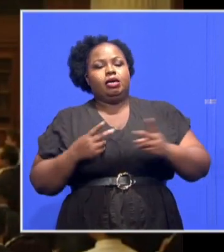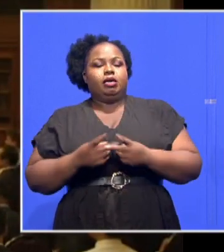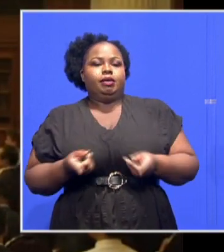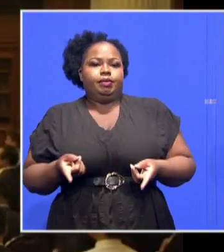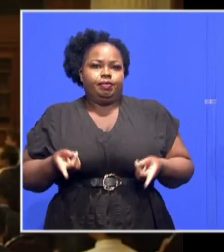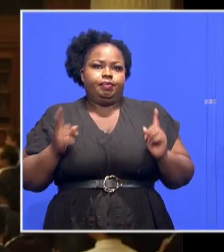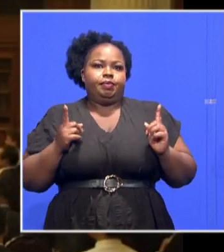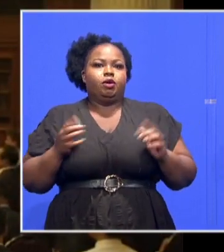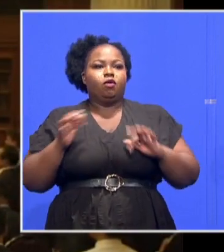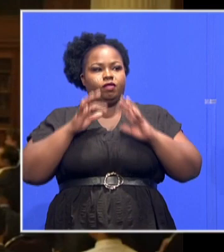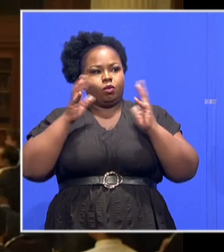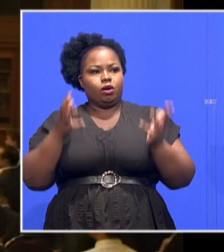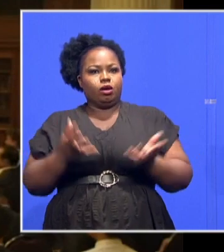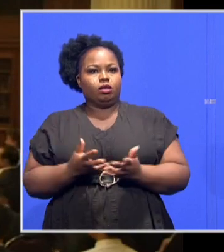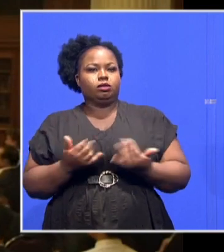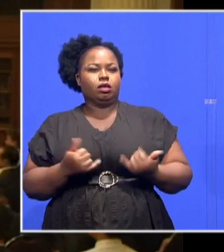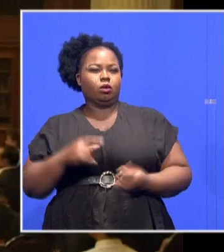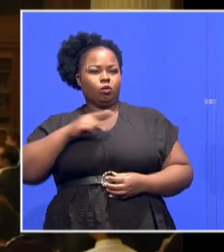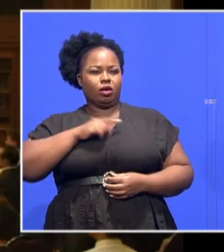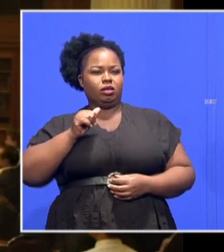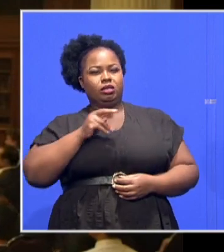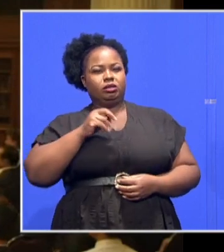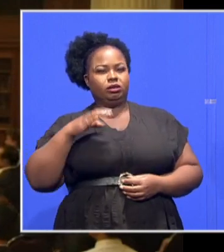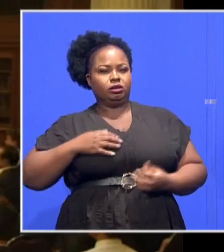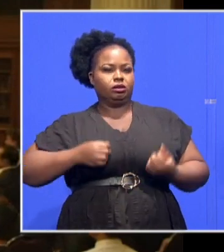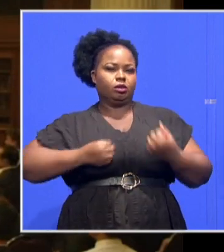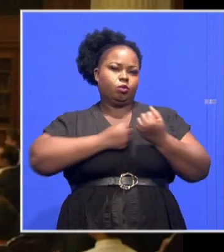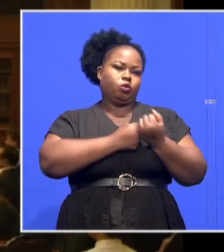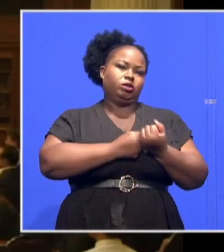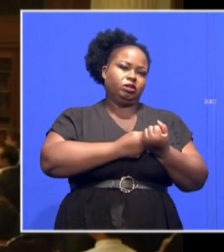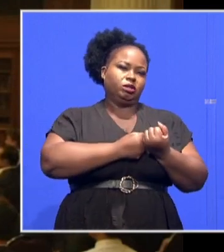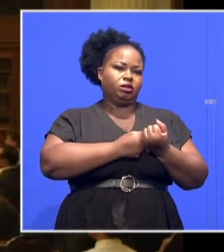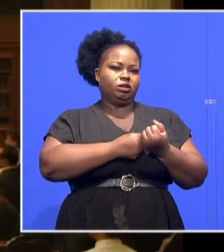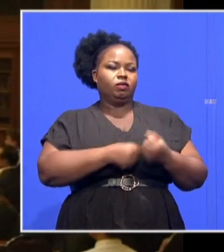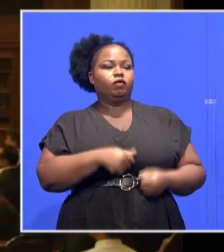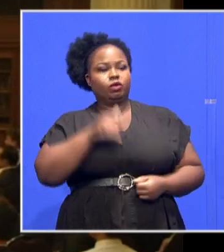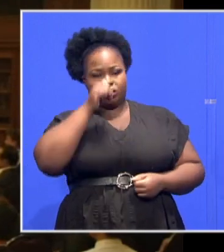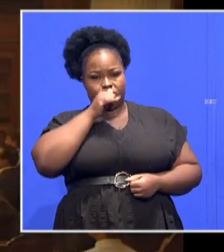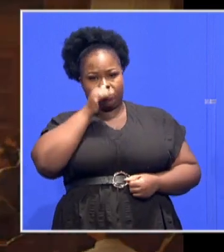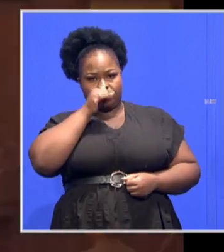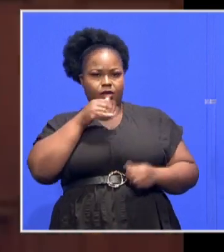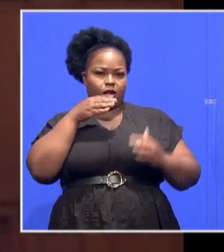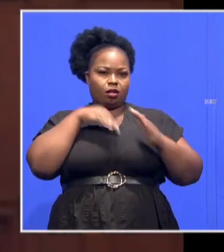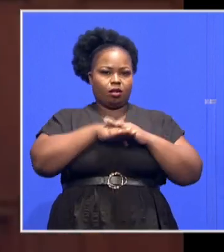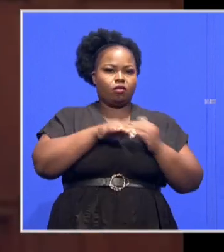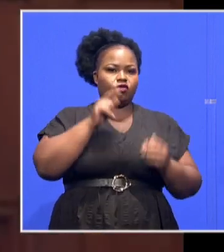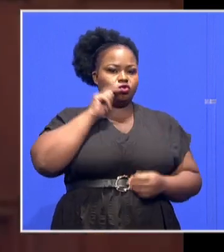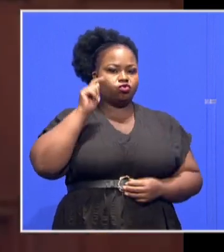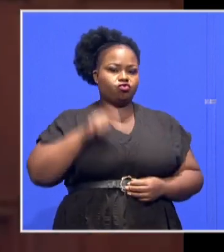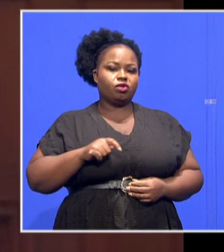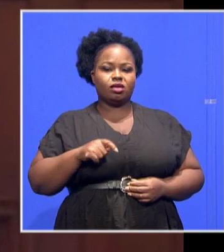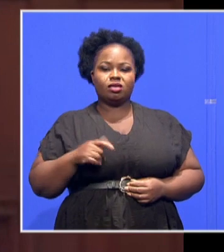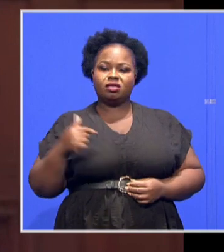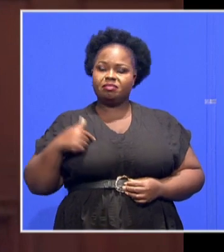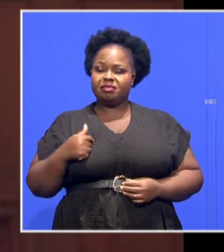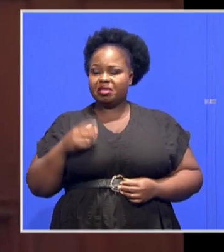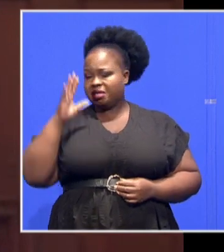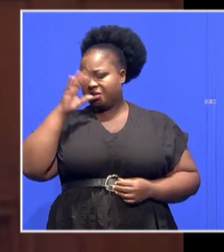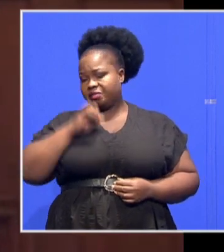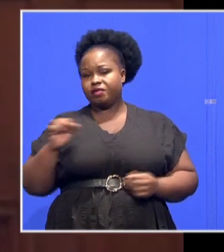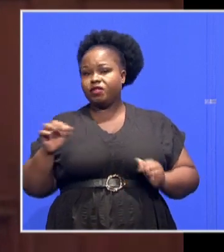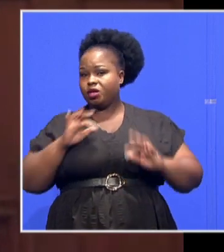of the world due to the ANC's support for the criminal invasion of Ukraine, I suspect that our country's